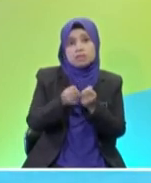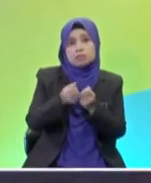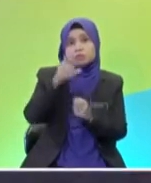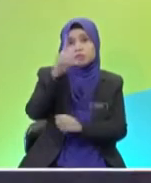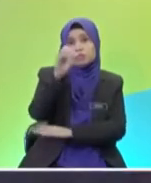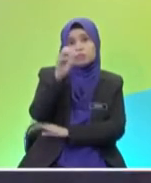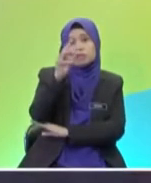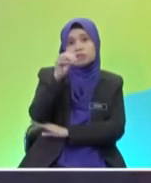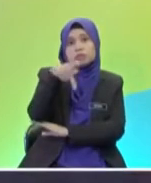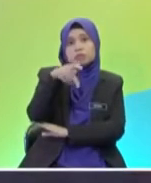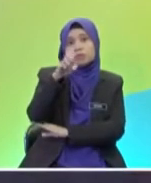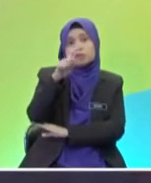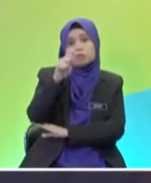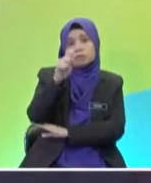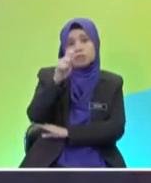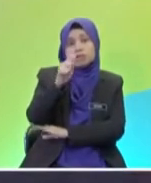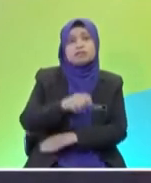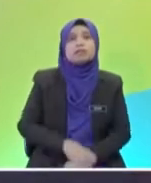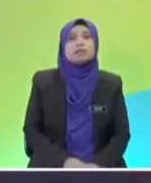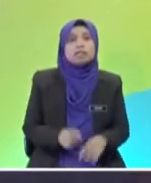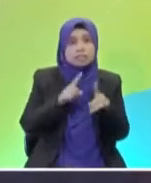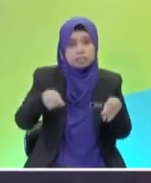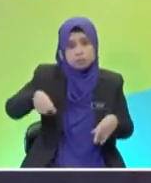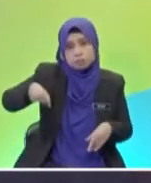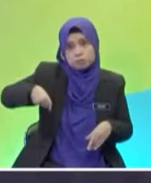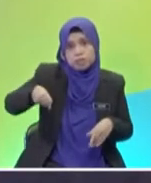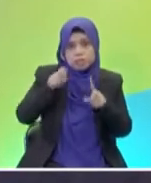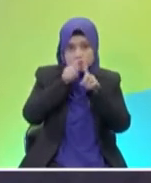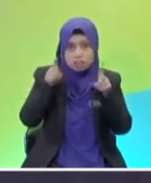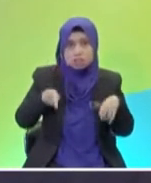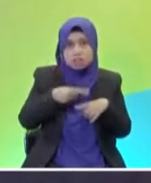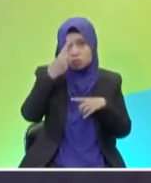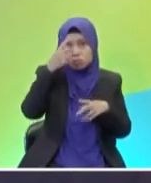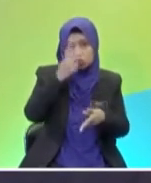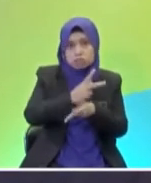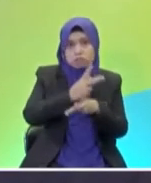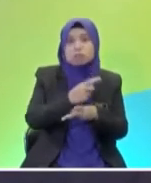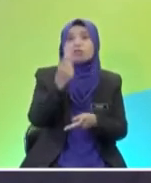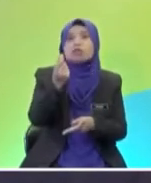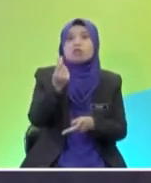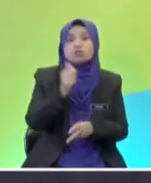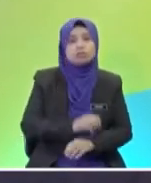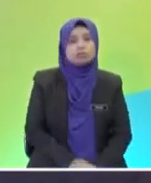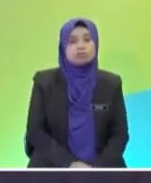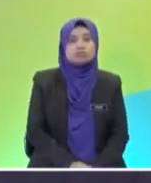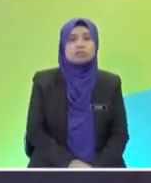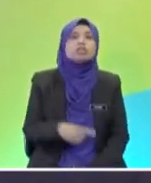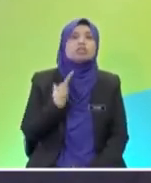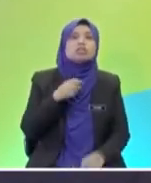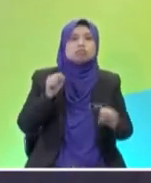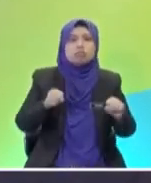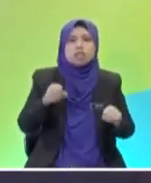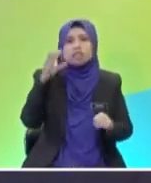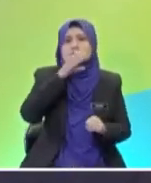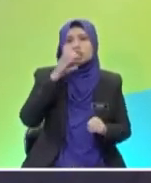Endangered species. Okay. Wallet. Well done, Tamil Indi. So these are the products we can find. Usually we can find